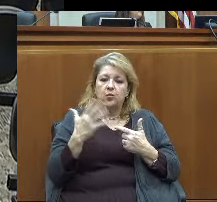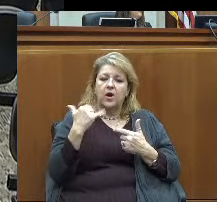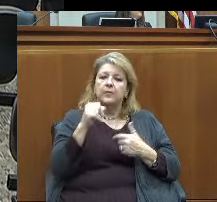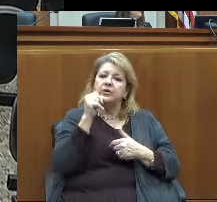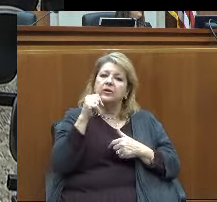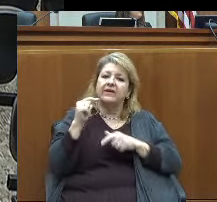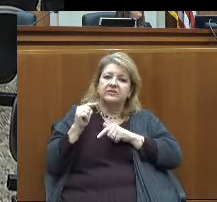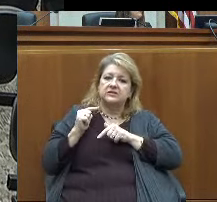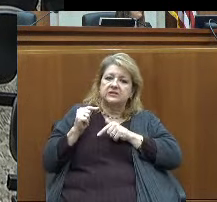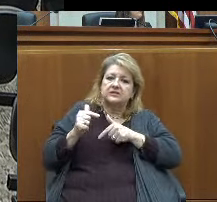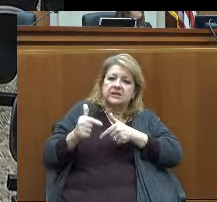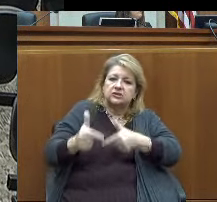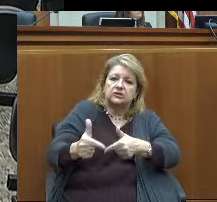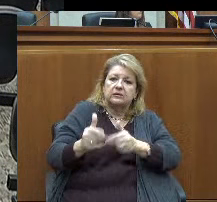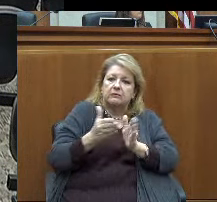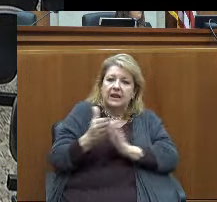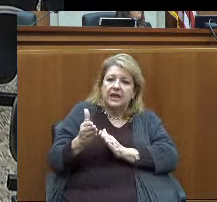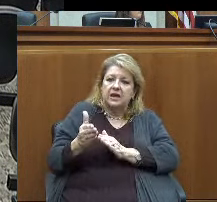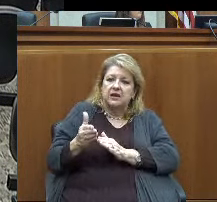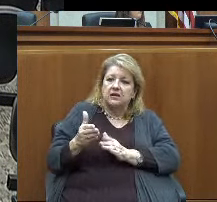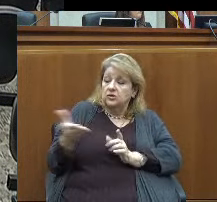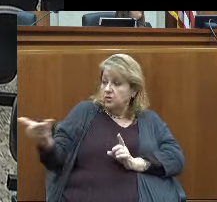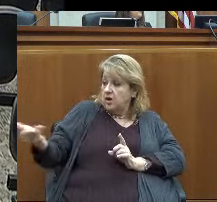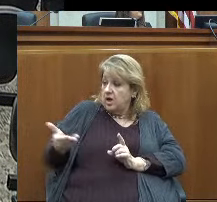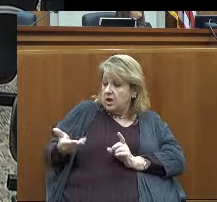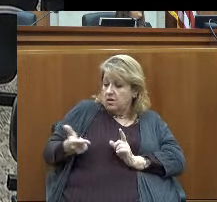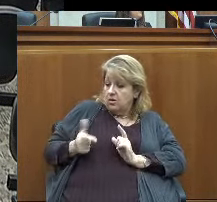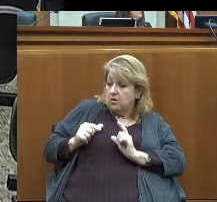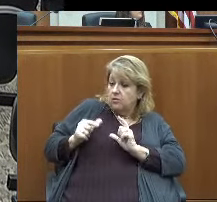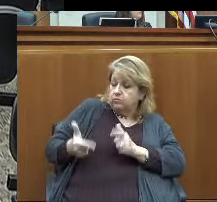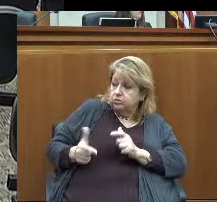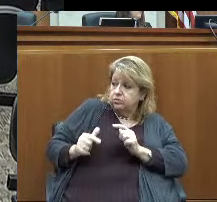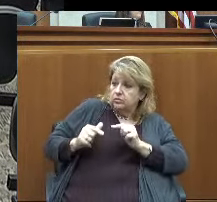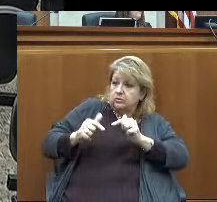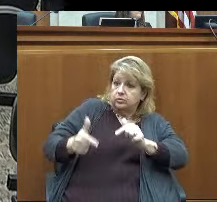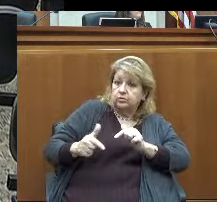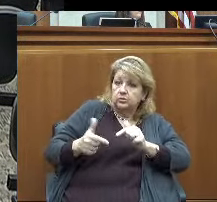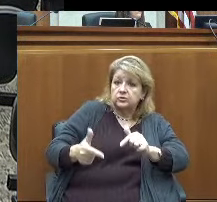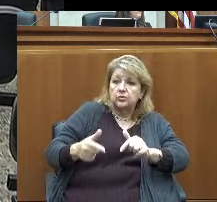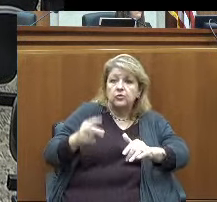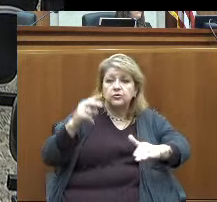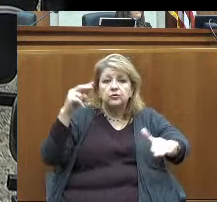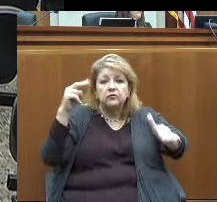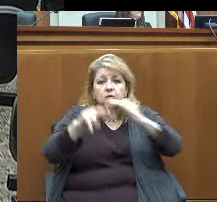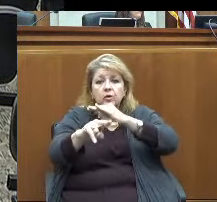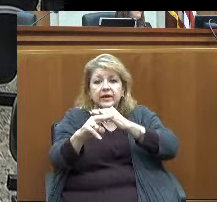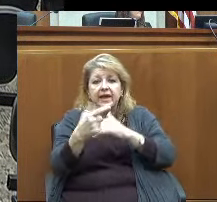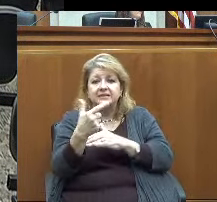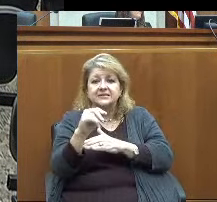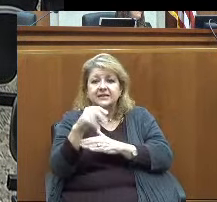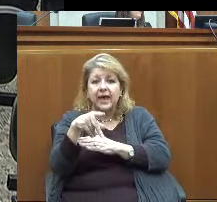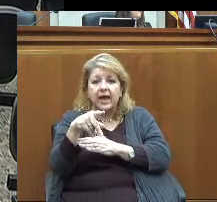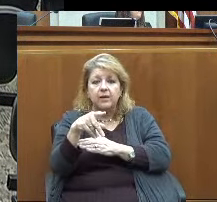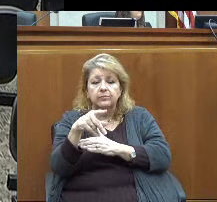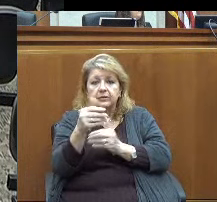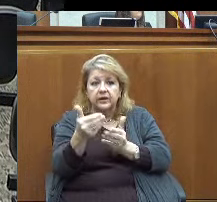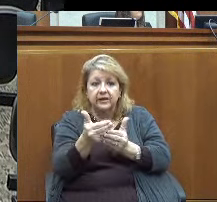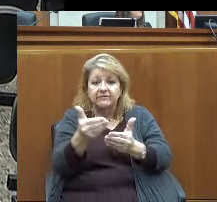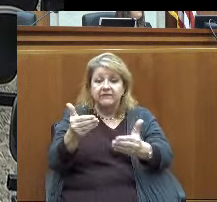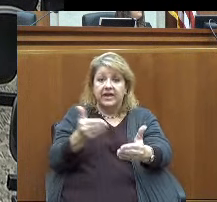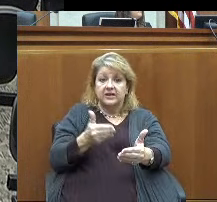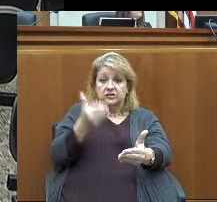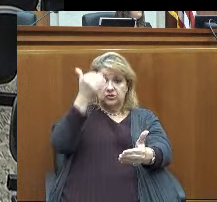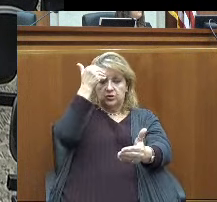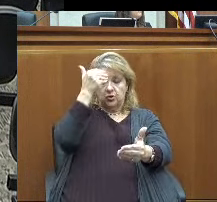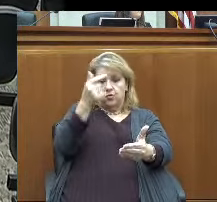can put in place to forecast these gaps in advance and get a better sense of